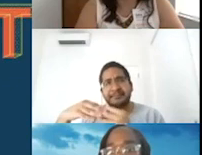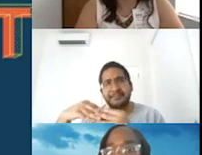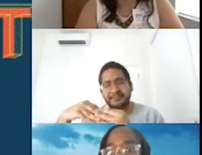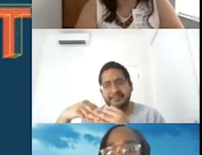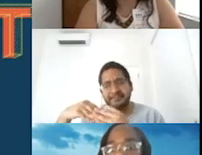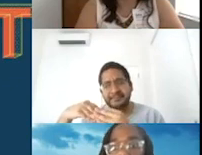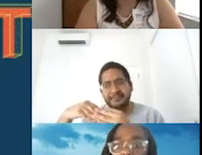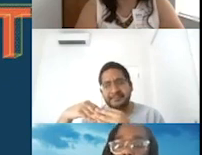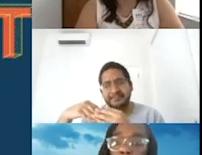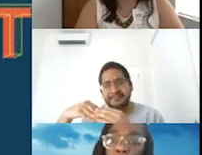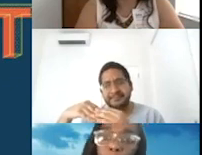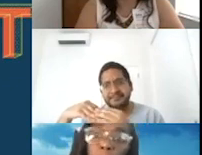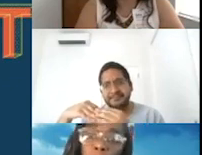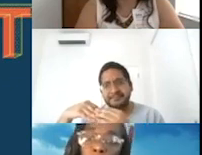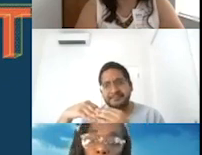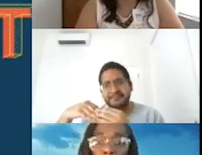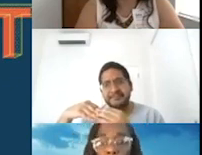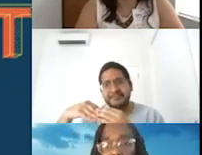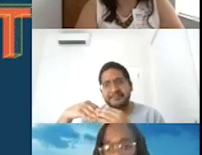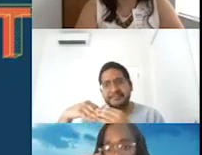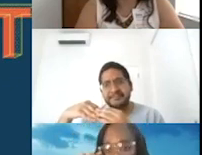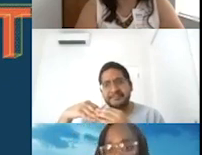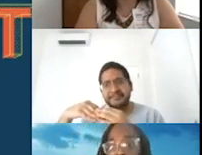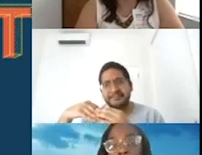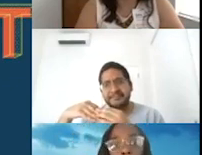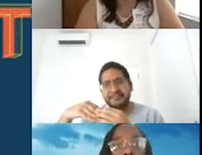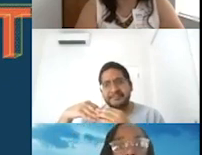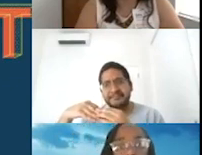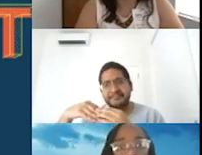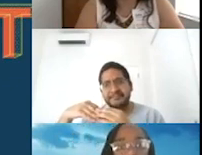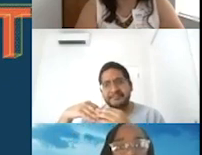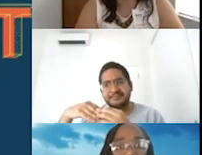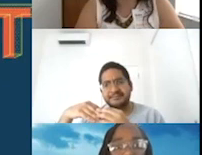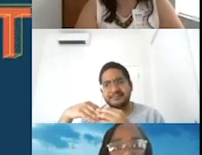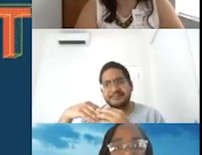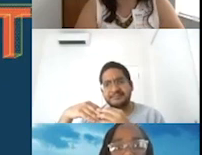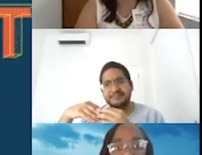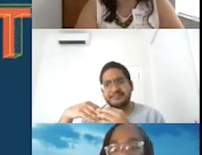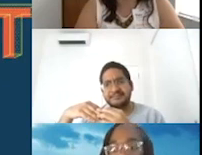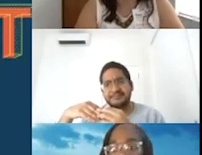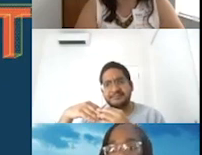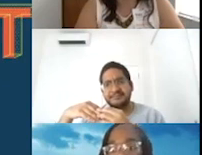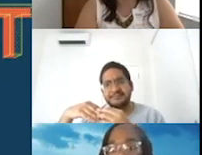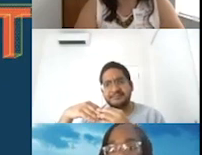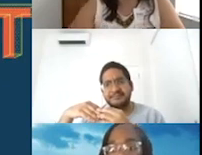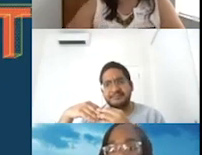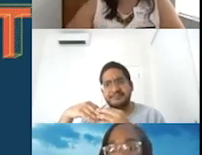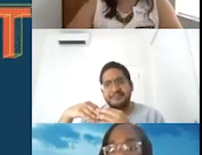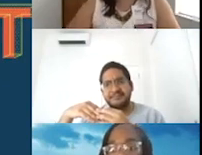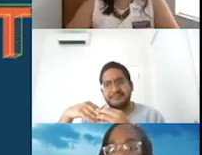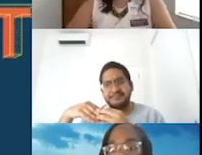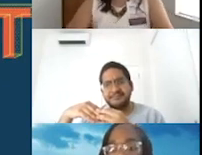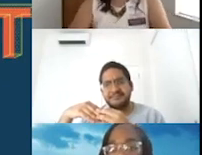of inventions that were used to provide performance, but it's unfortunate that a lot of that was gone. And